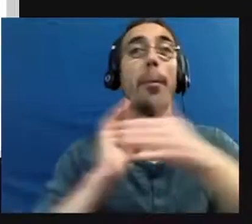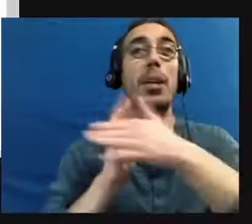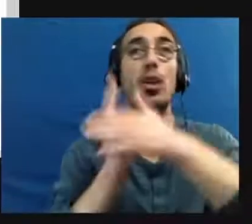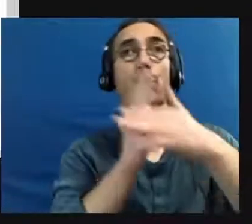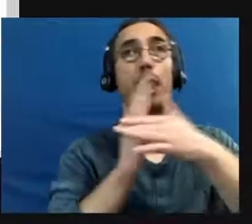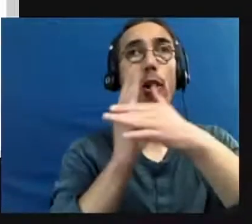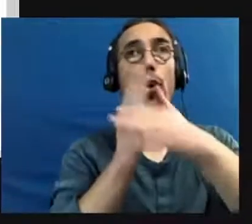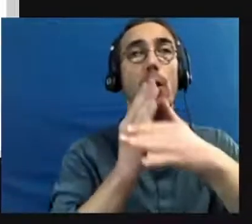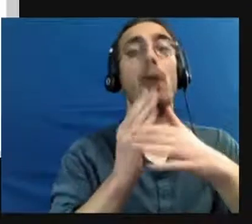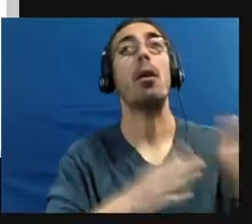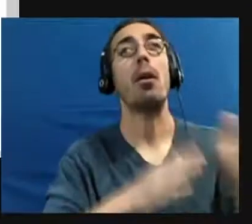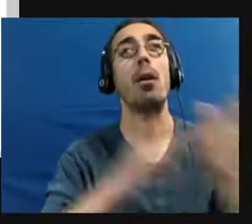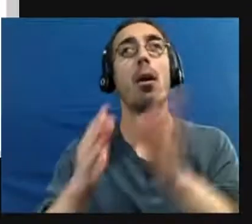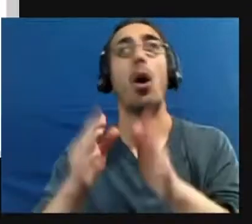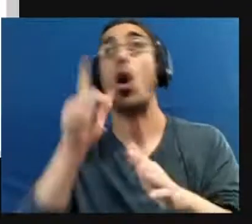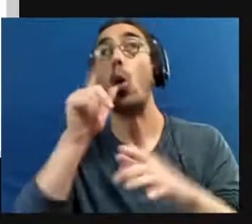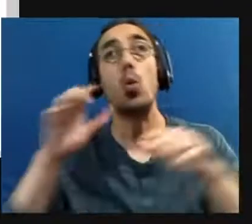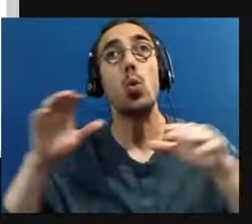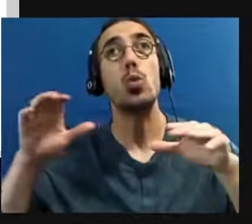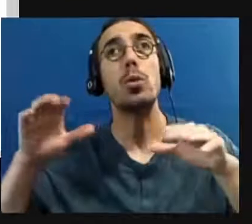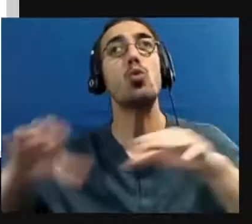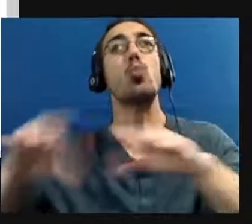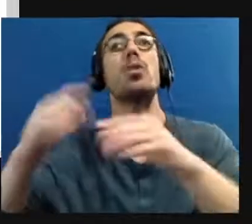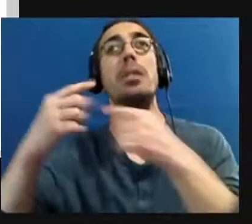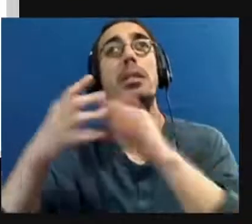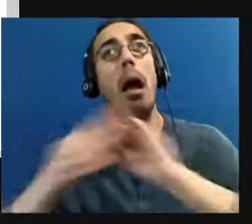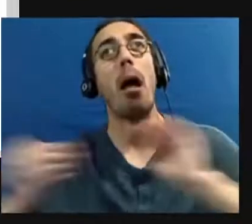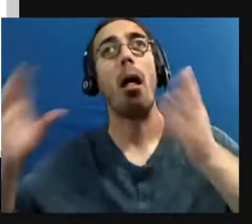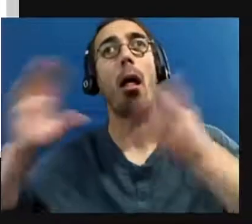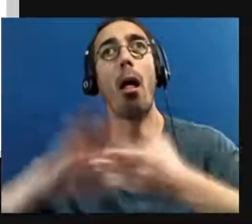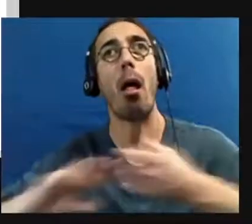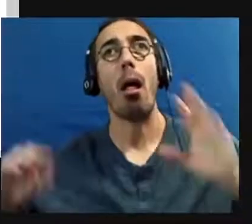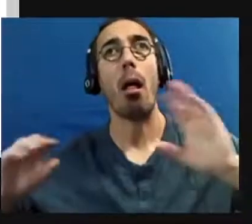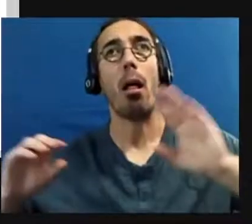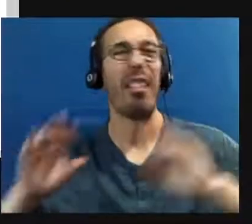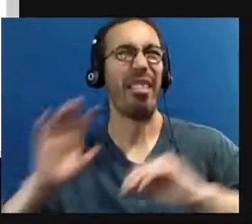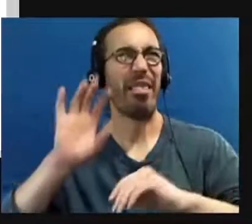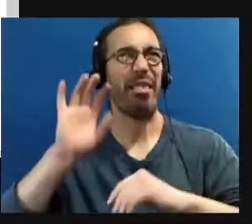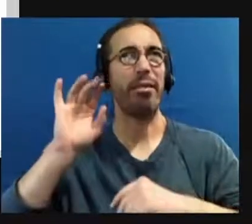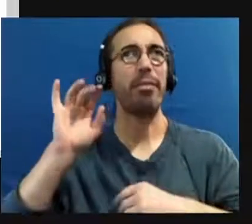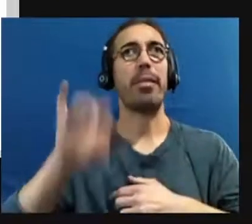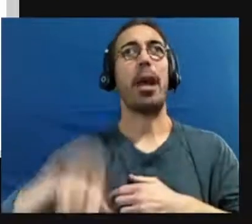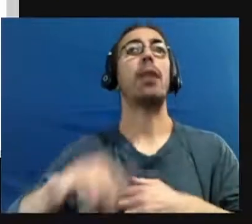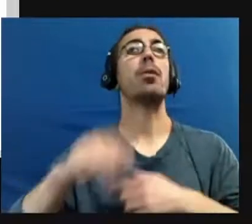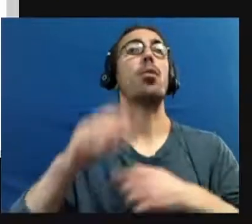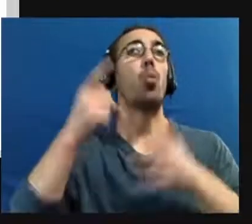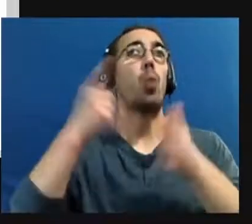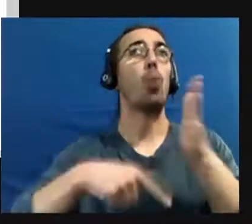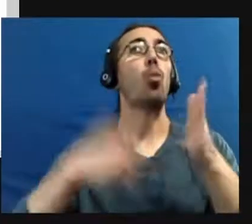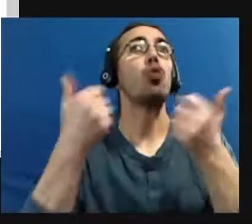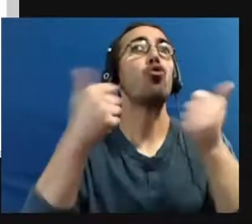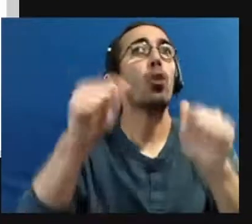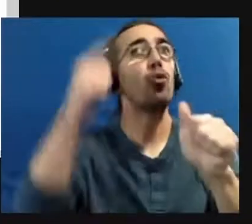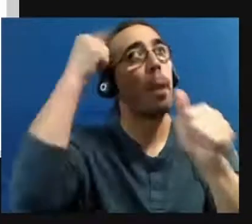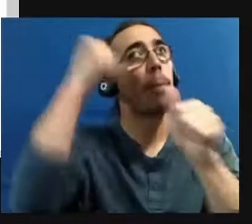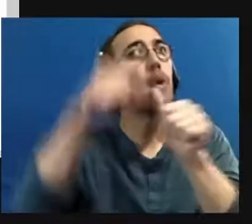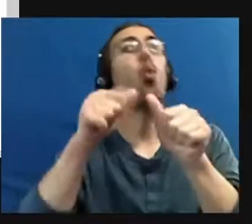then who's doing the telling of those stories. And that's the framework I want us to keep in mind.